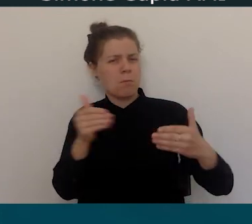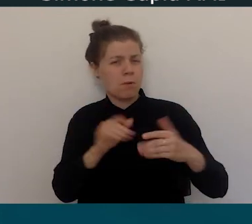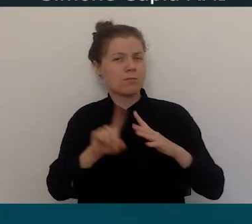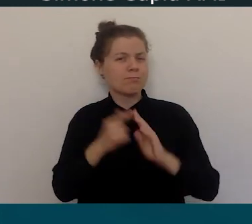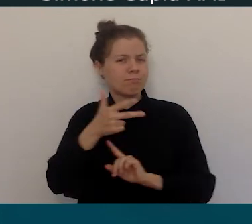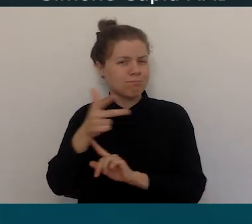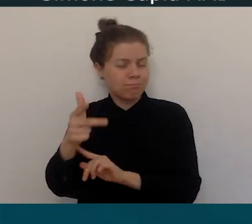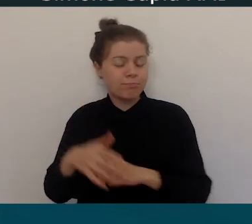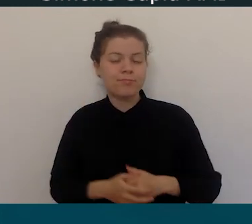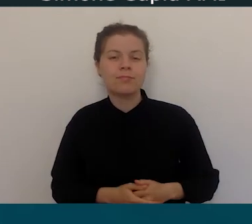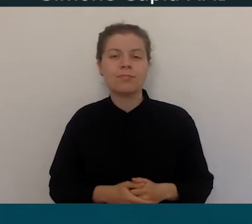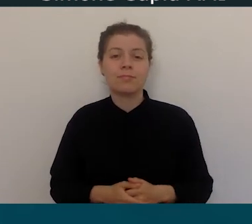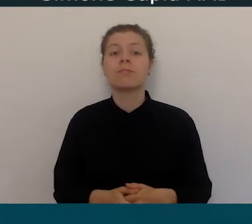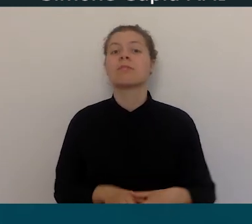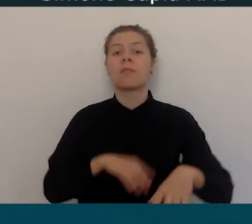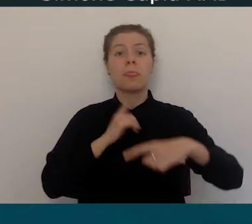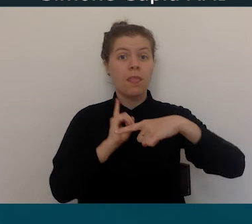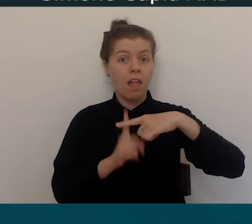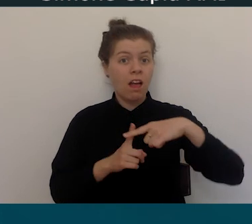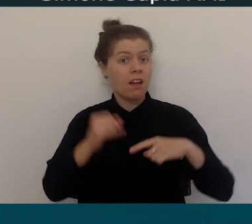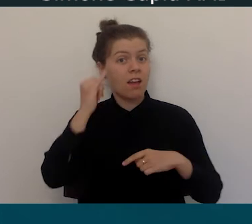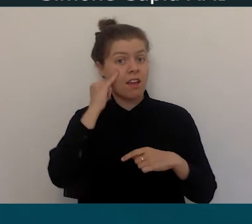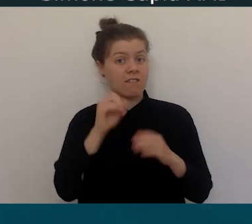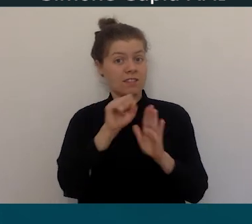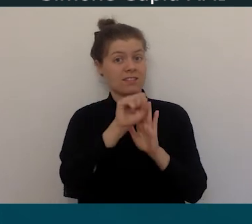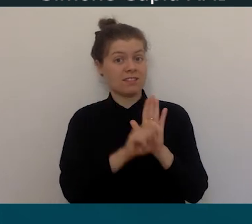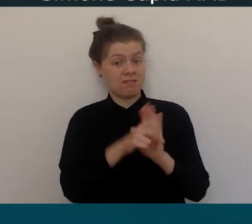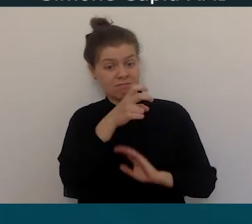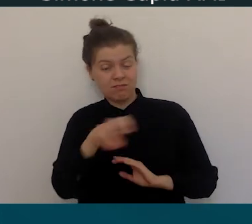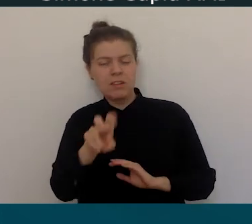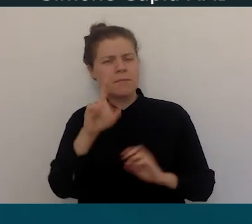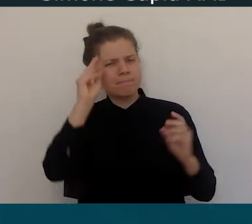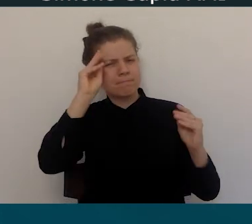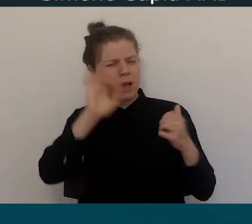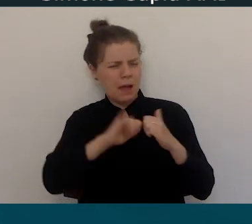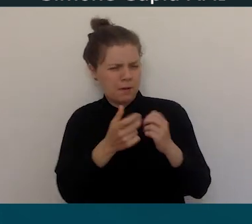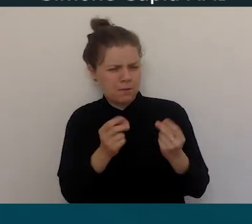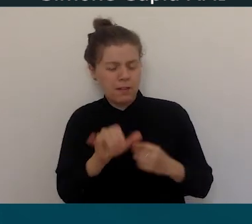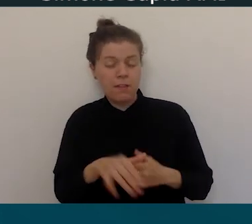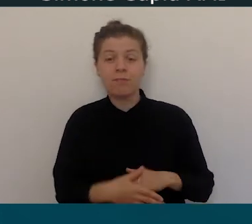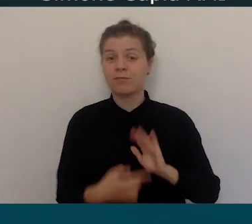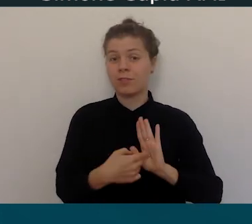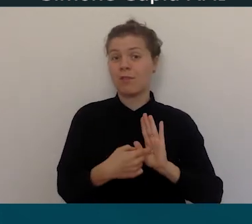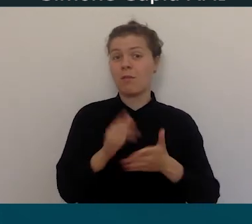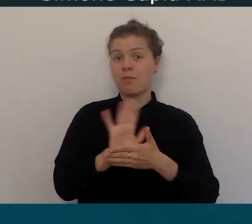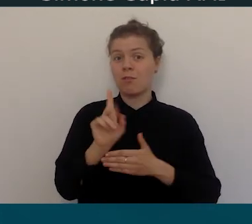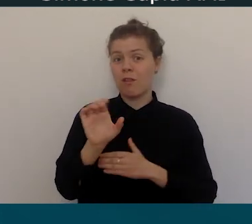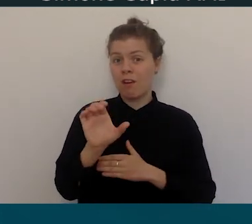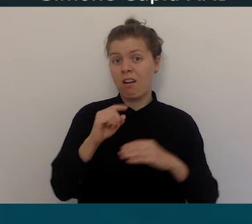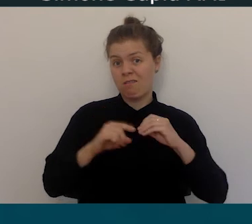think accessibility. If you're changing scenes, if we're doing a documentary about a hockey player and we go